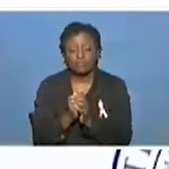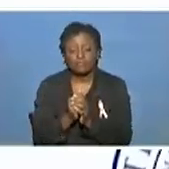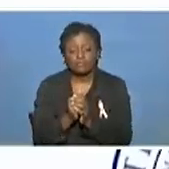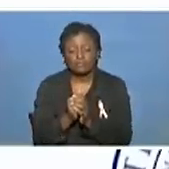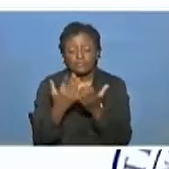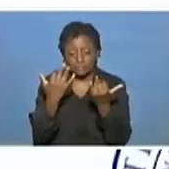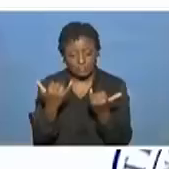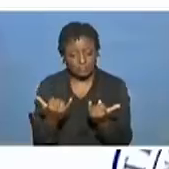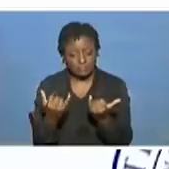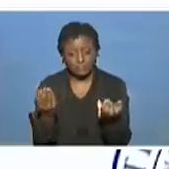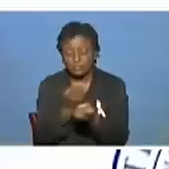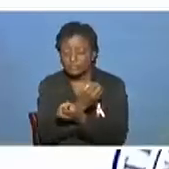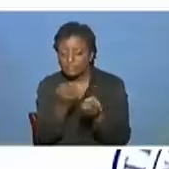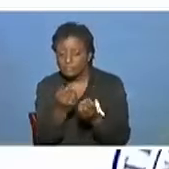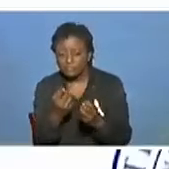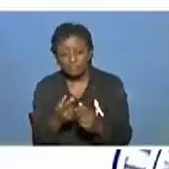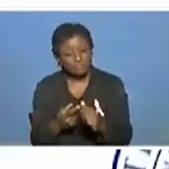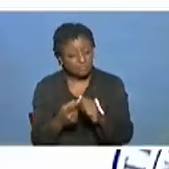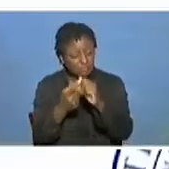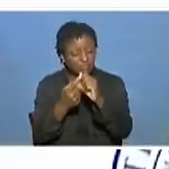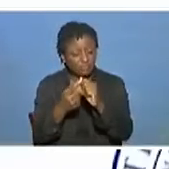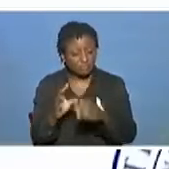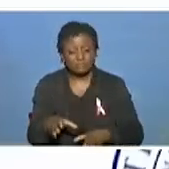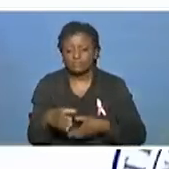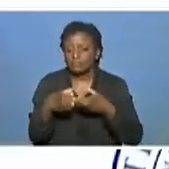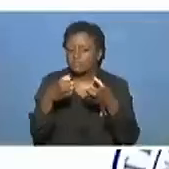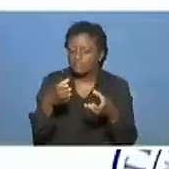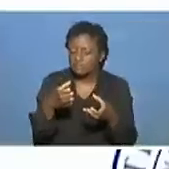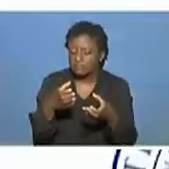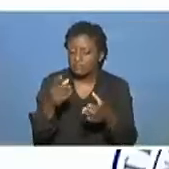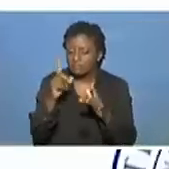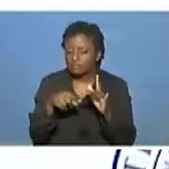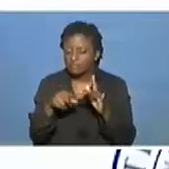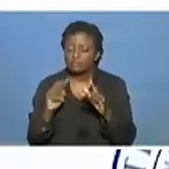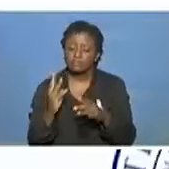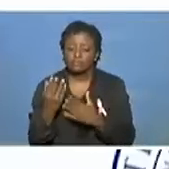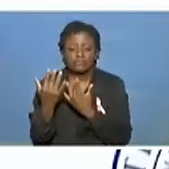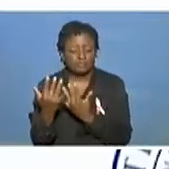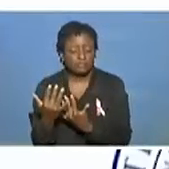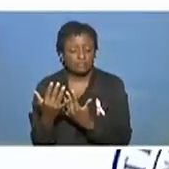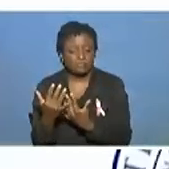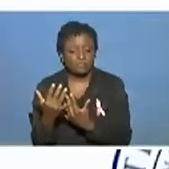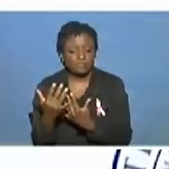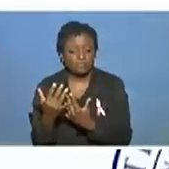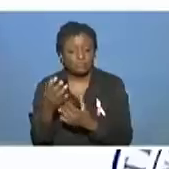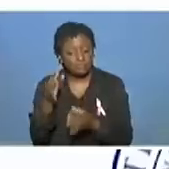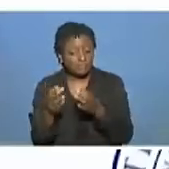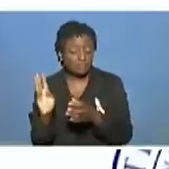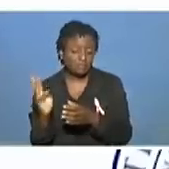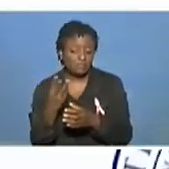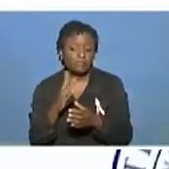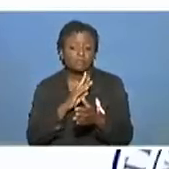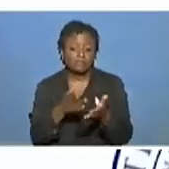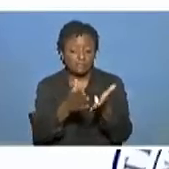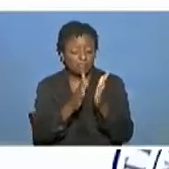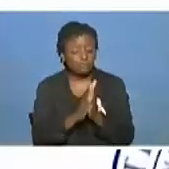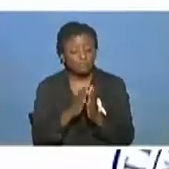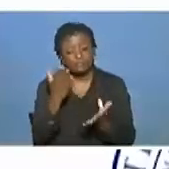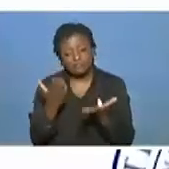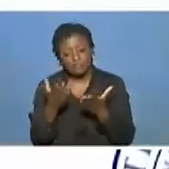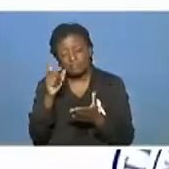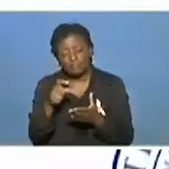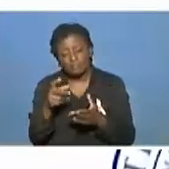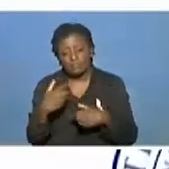this point, there's no specific commitment, except that we're on standby, that if we're called upon, we may have to